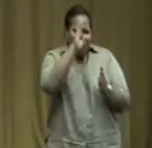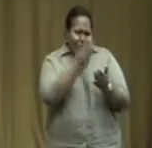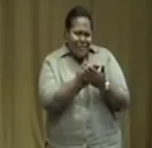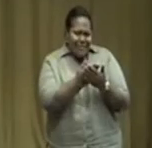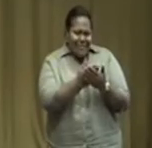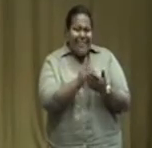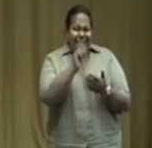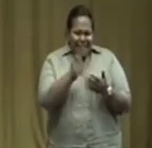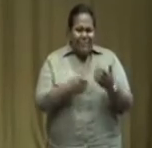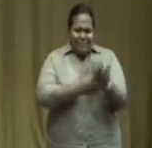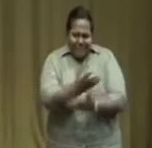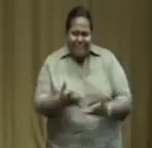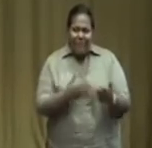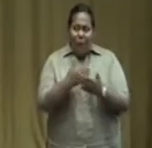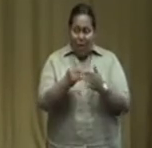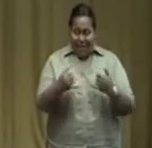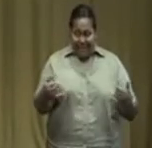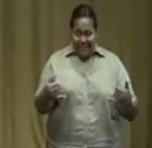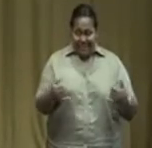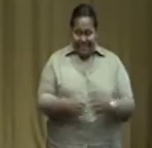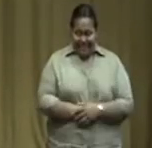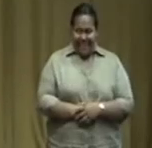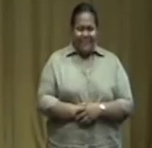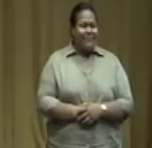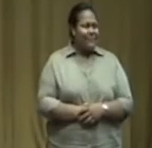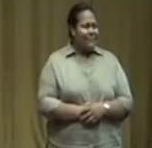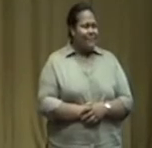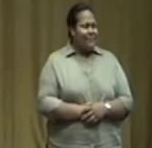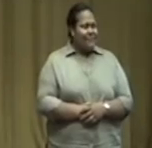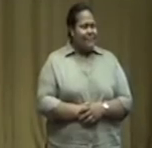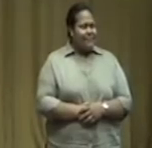of openness, but a good question, thanks. Yeah.